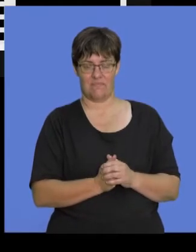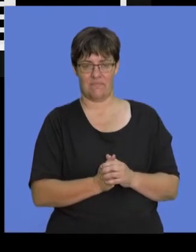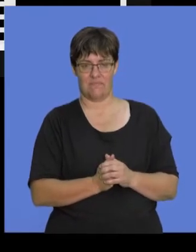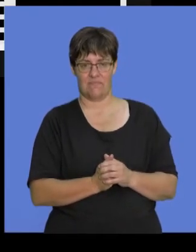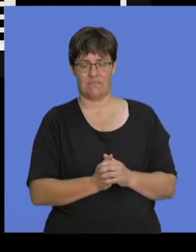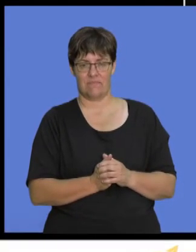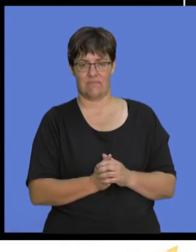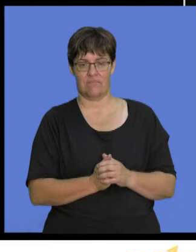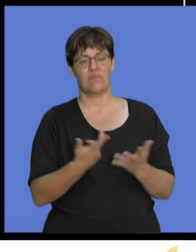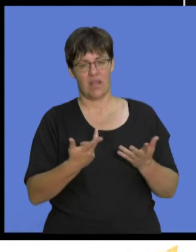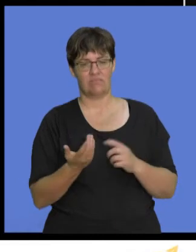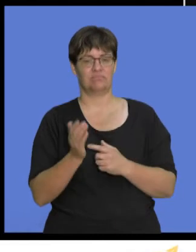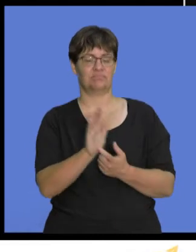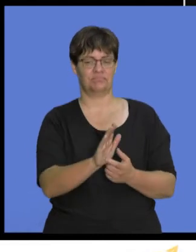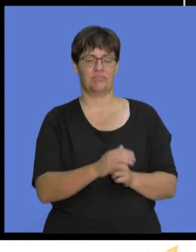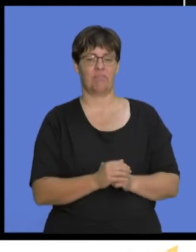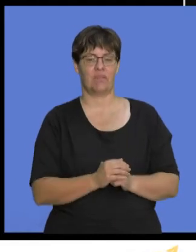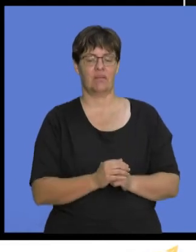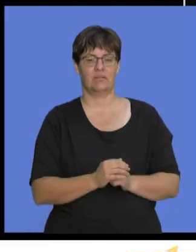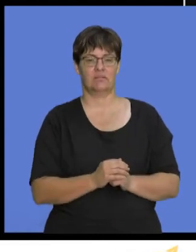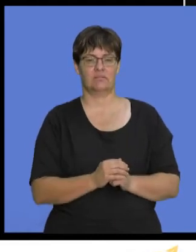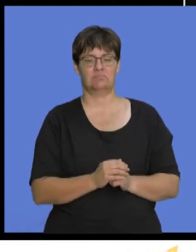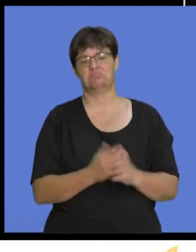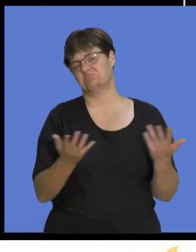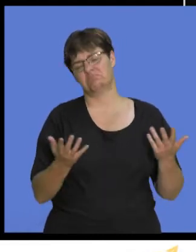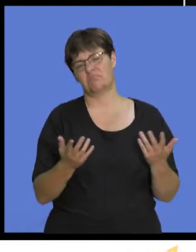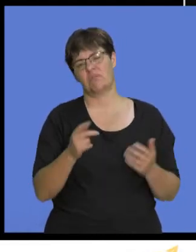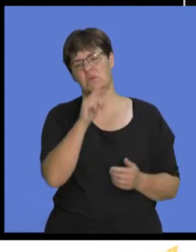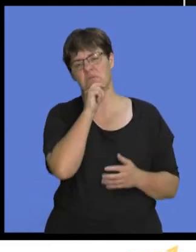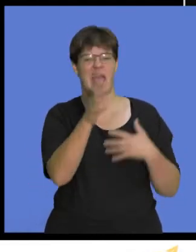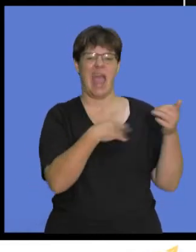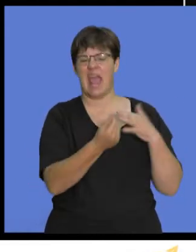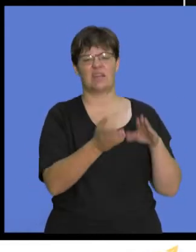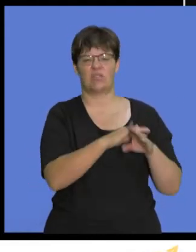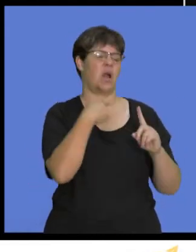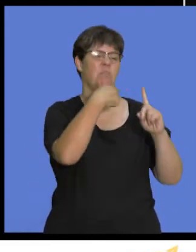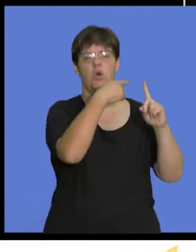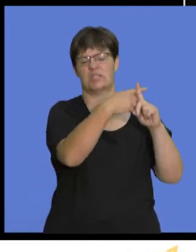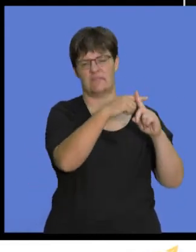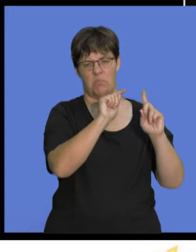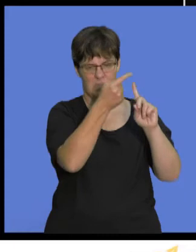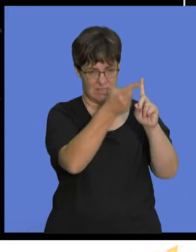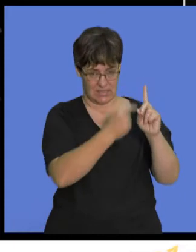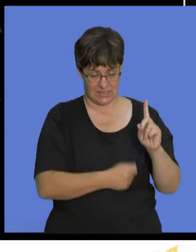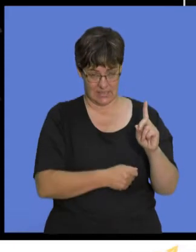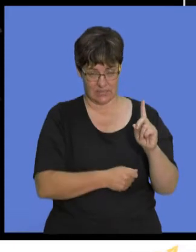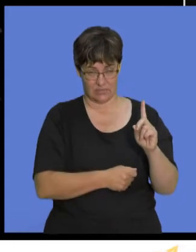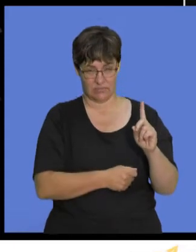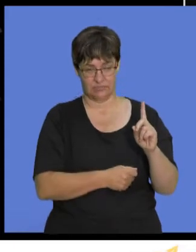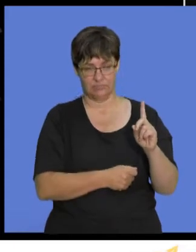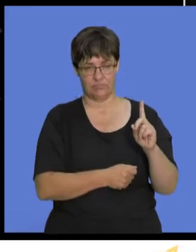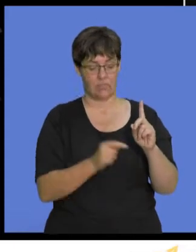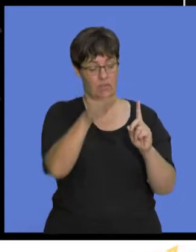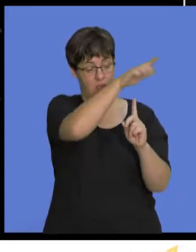Okay. So we have a scenario here, okay? We have, let's use any type of charge. It could be a positive point charge,